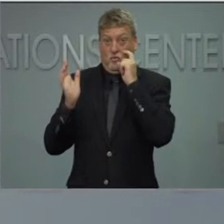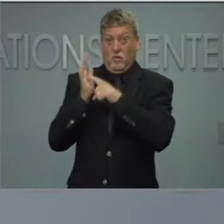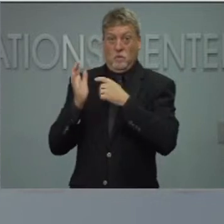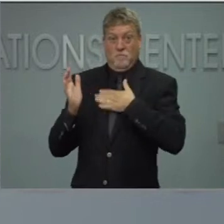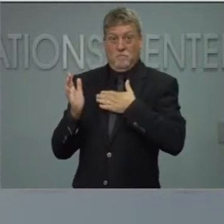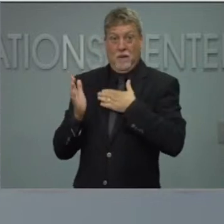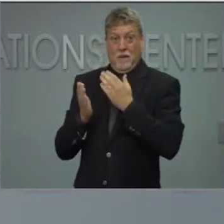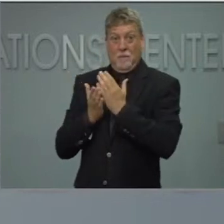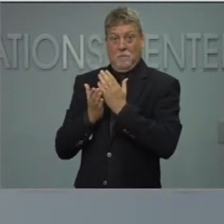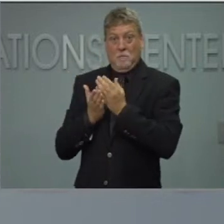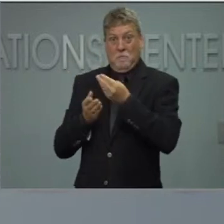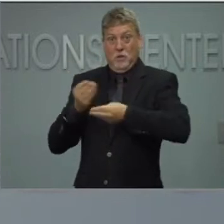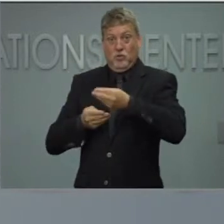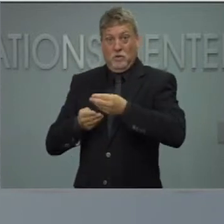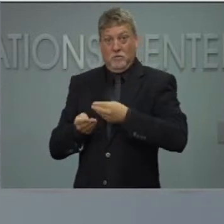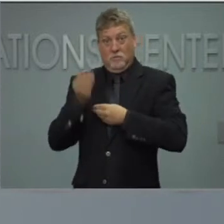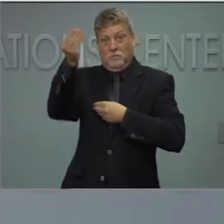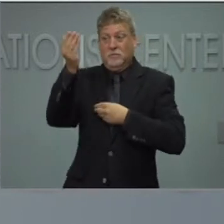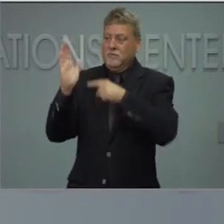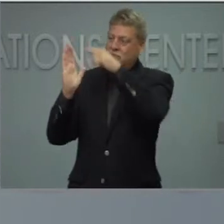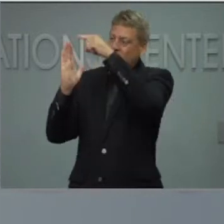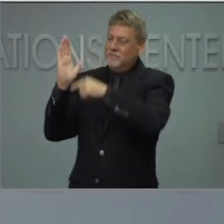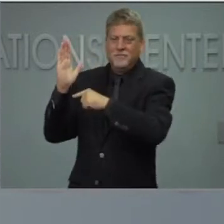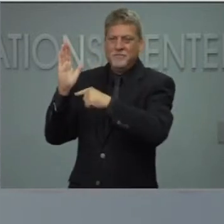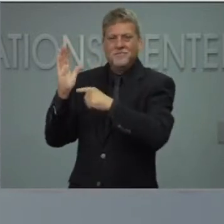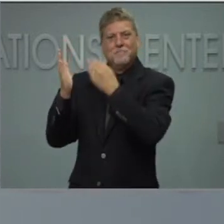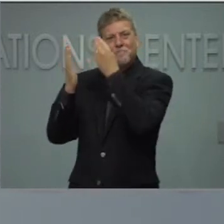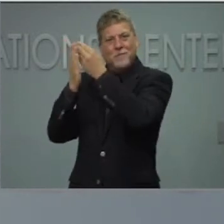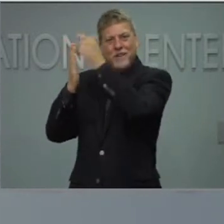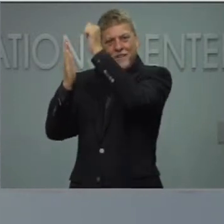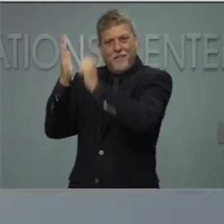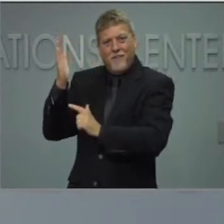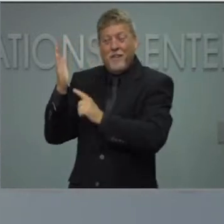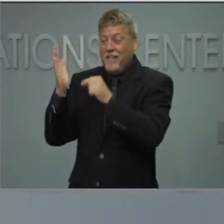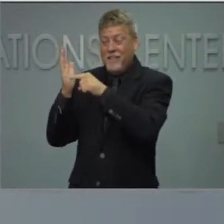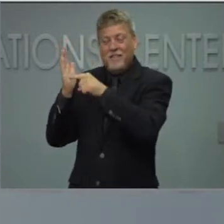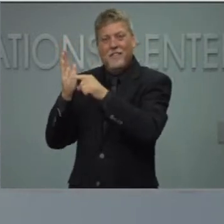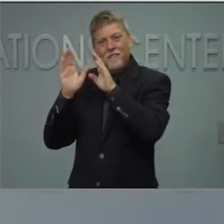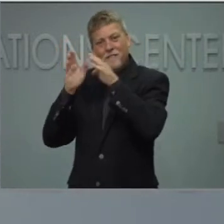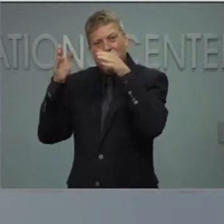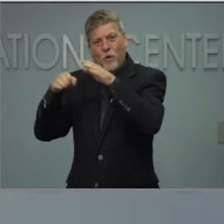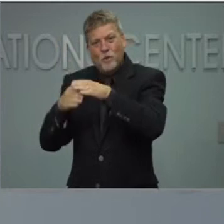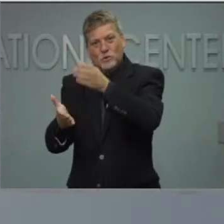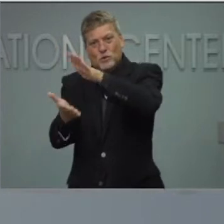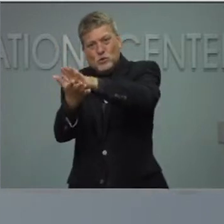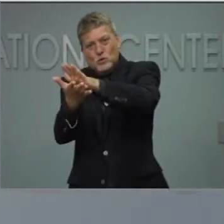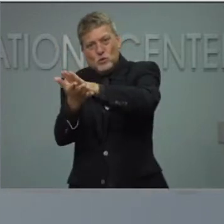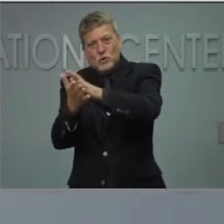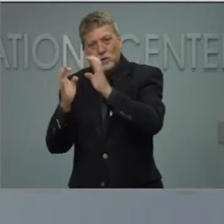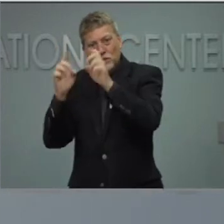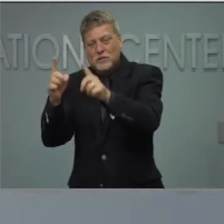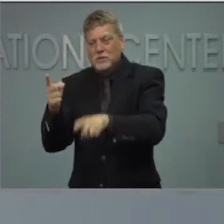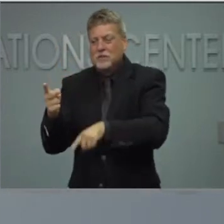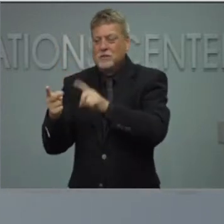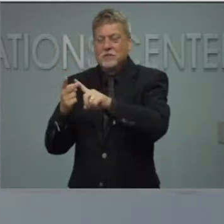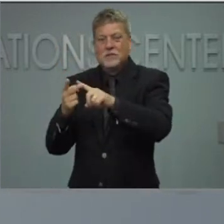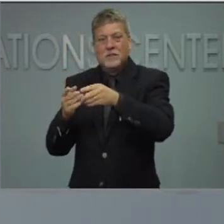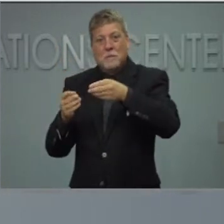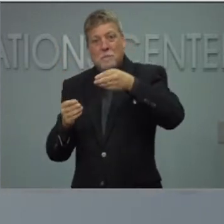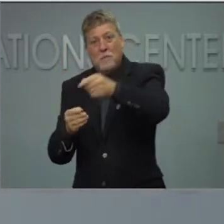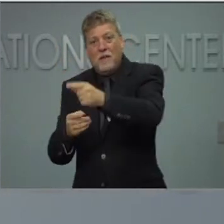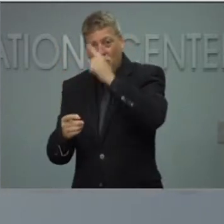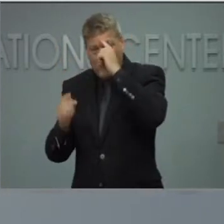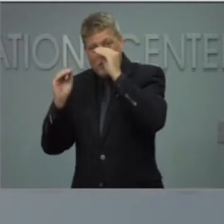we want to invest more in education, in educator salaries. We want to expand